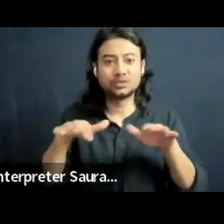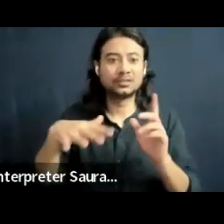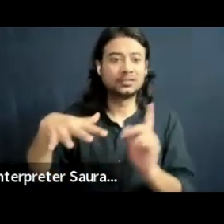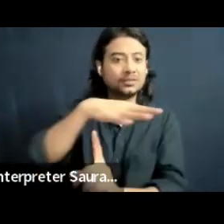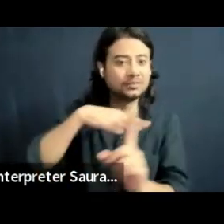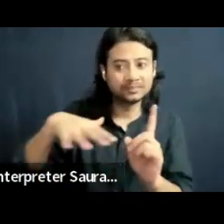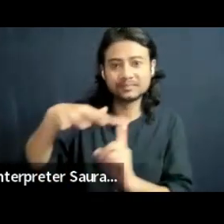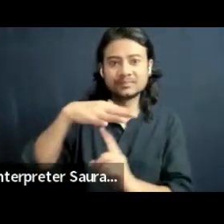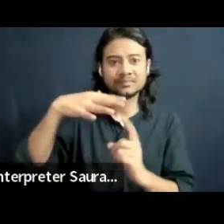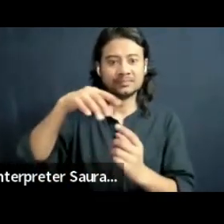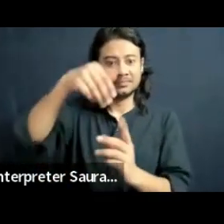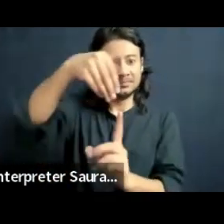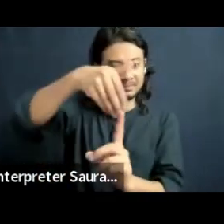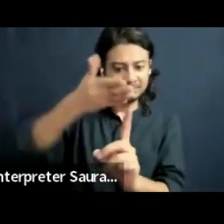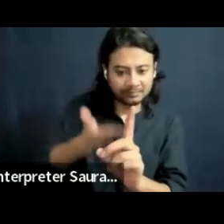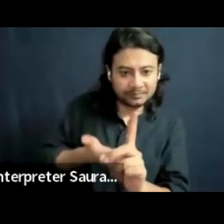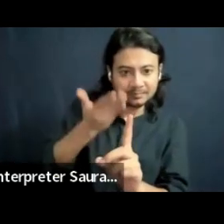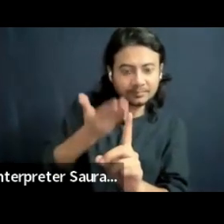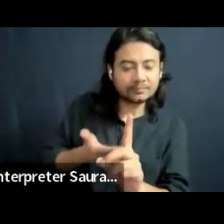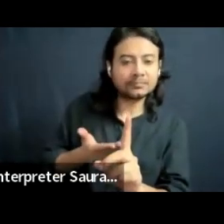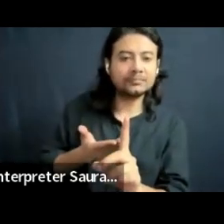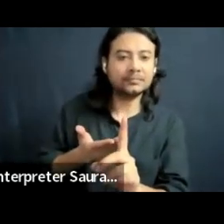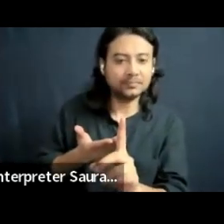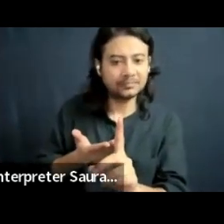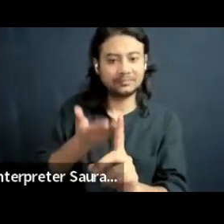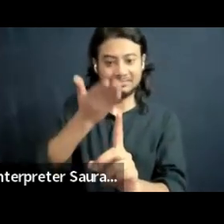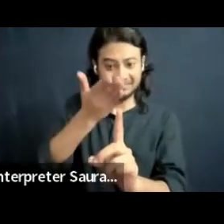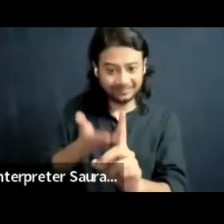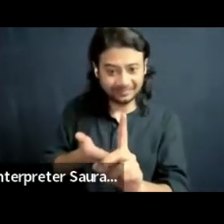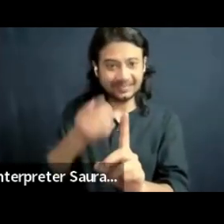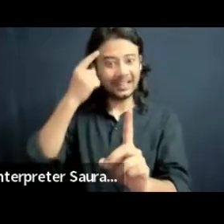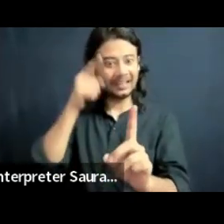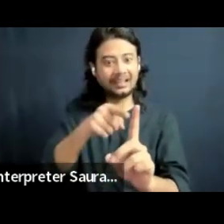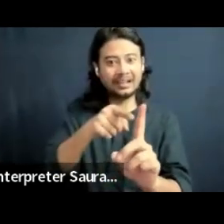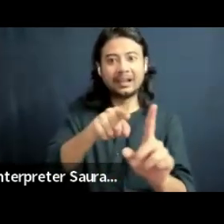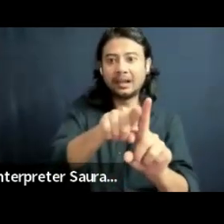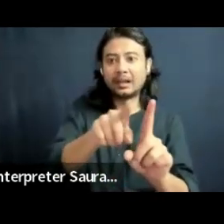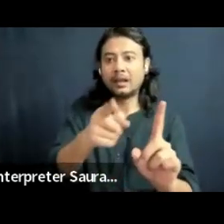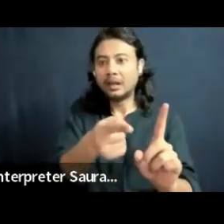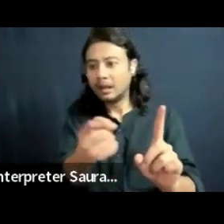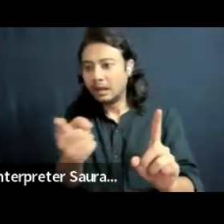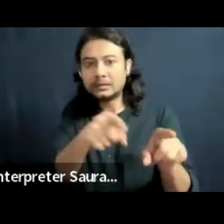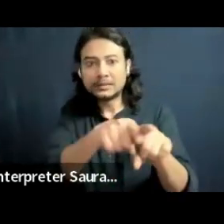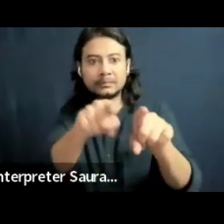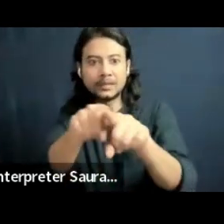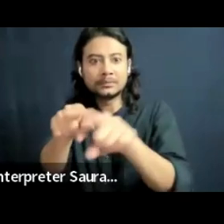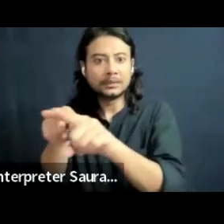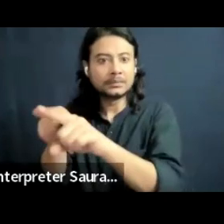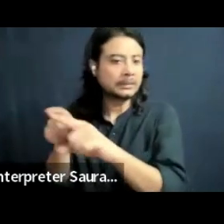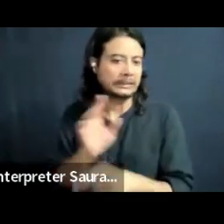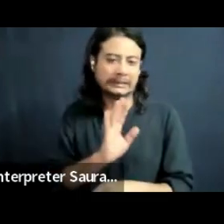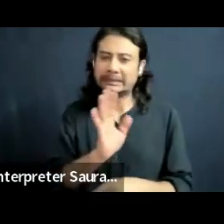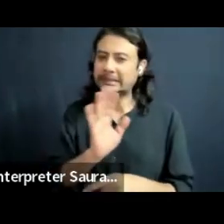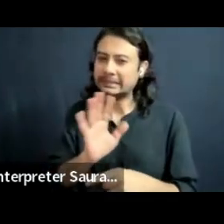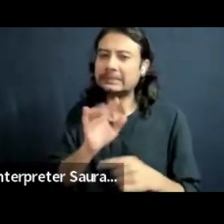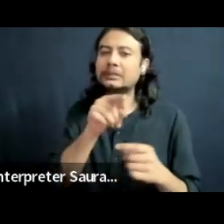is to realize and consider each person and each child as an individual. However, if we do take a look at the